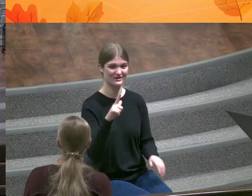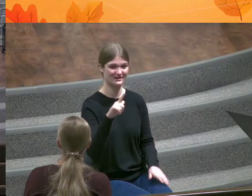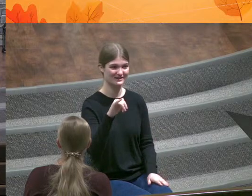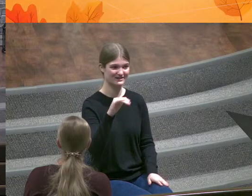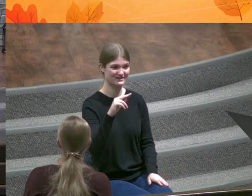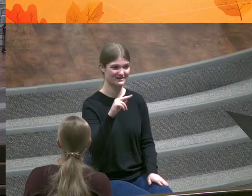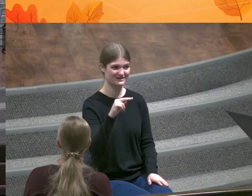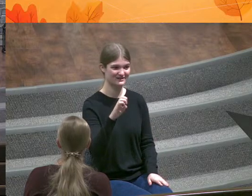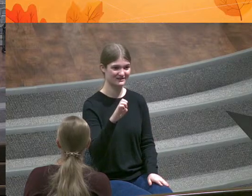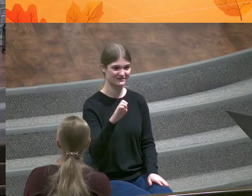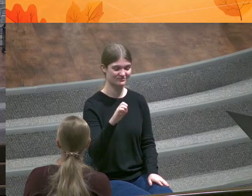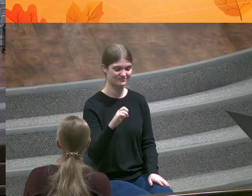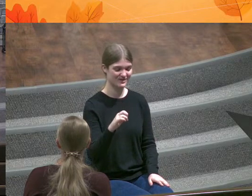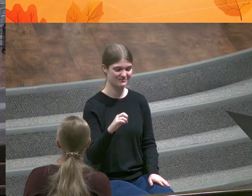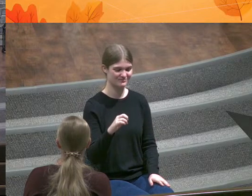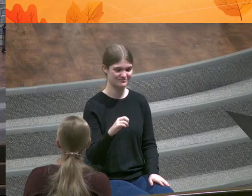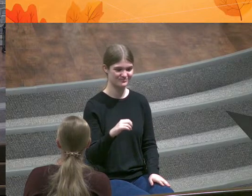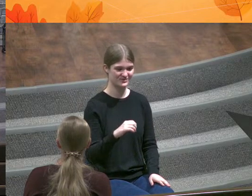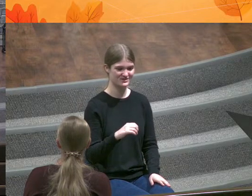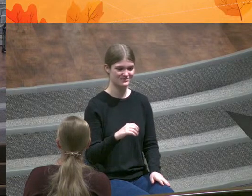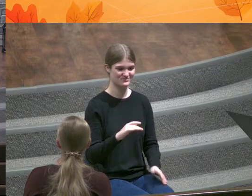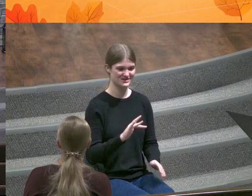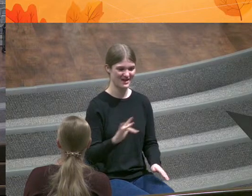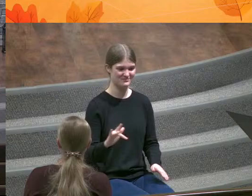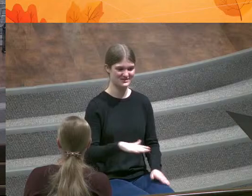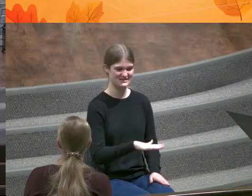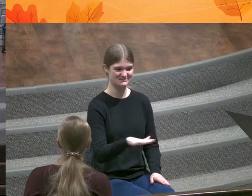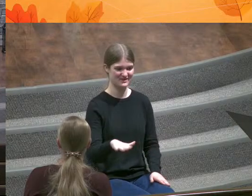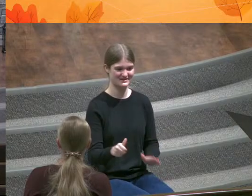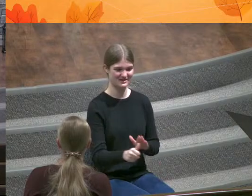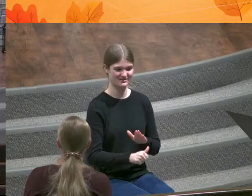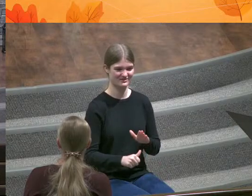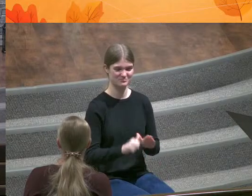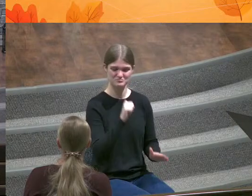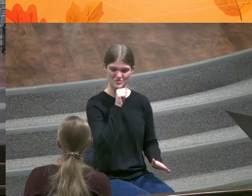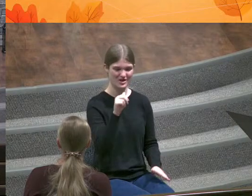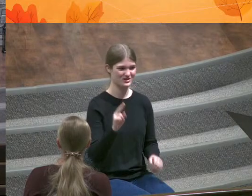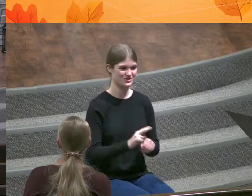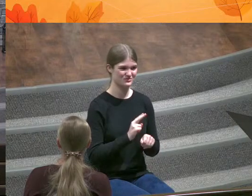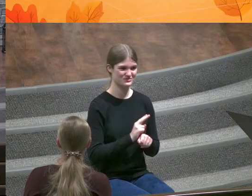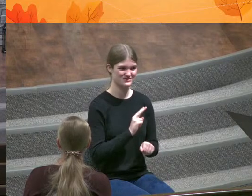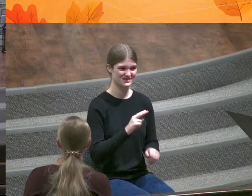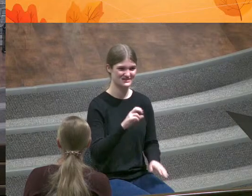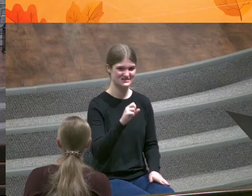this space underneath it. And they just didn't use the space properly.